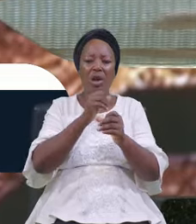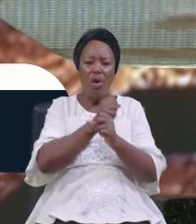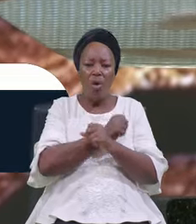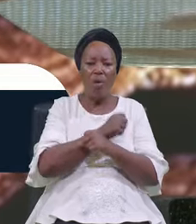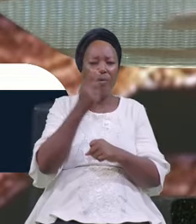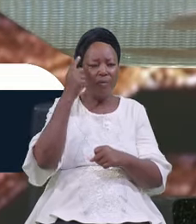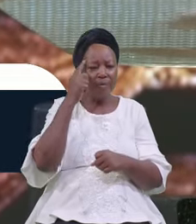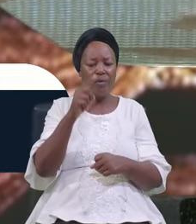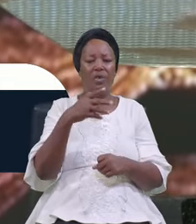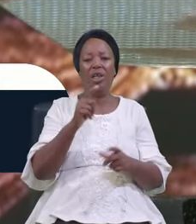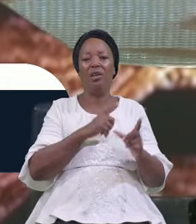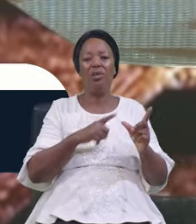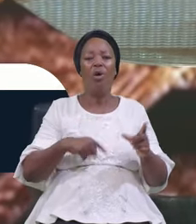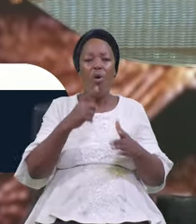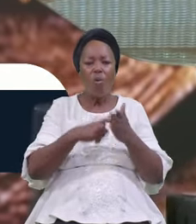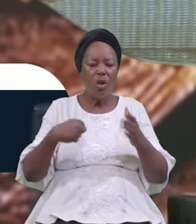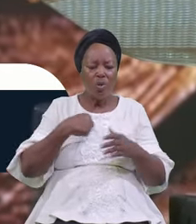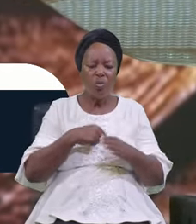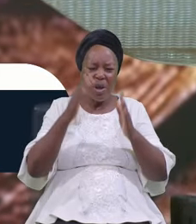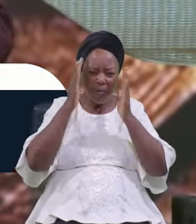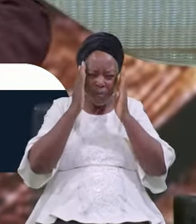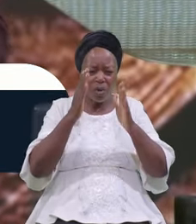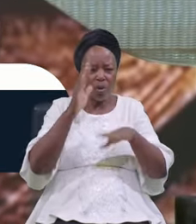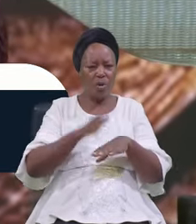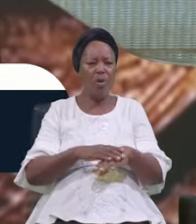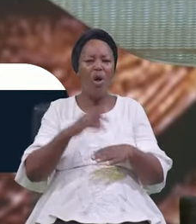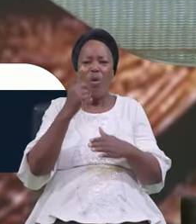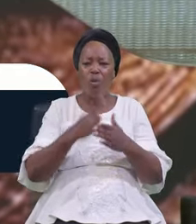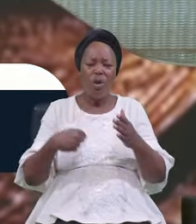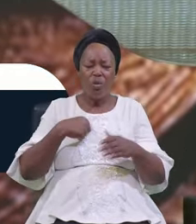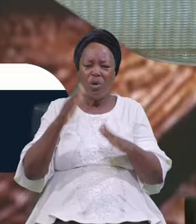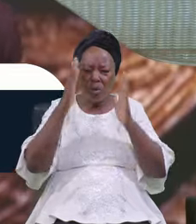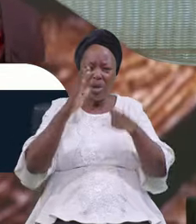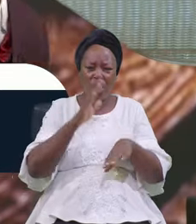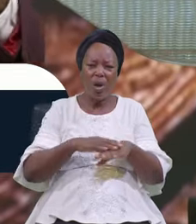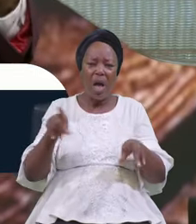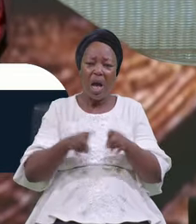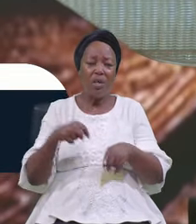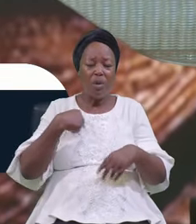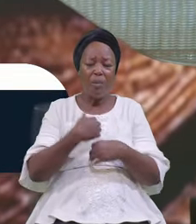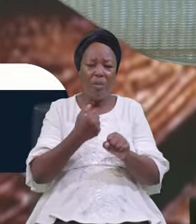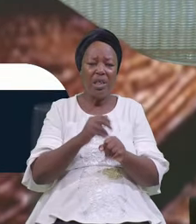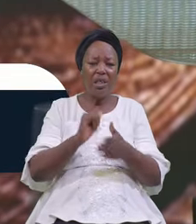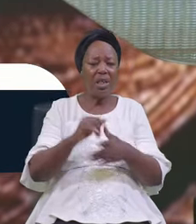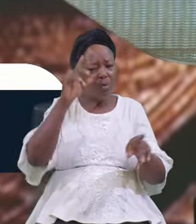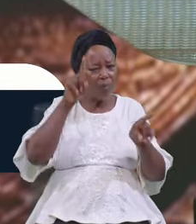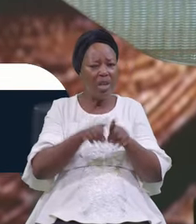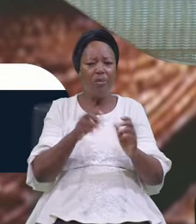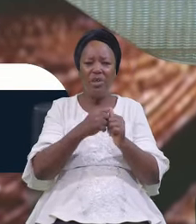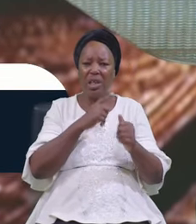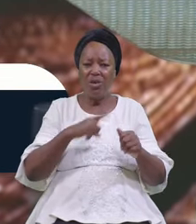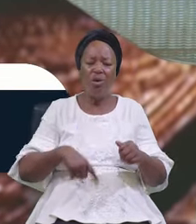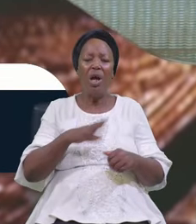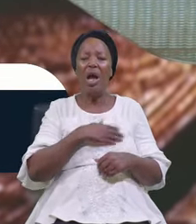you concentrate on, what we focus on as we make covenant with the Lord and come into this